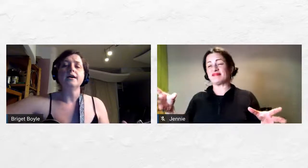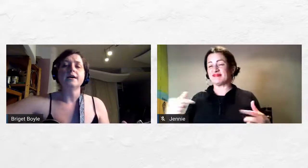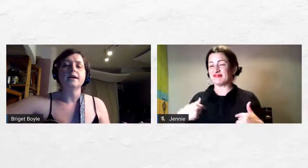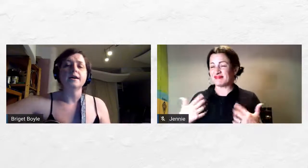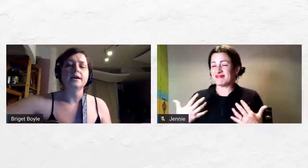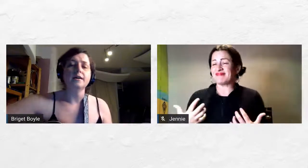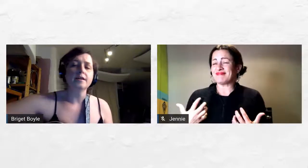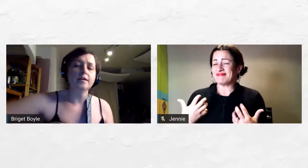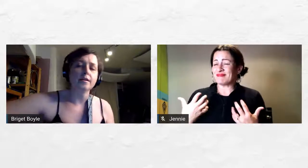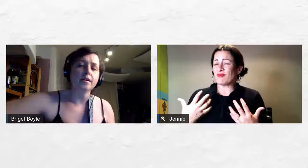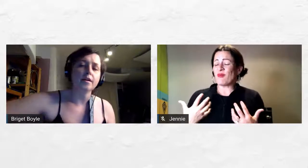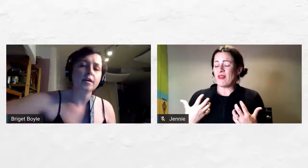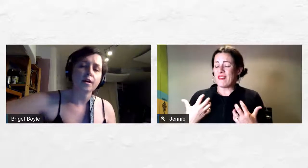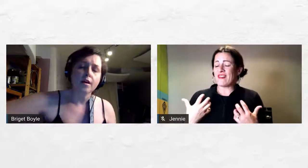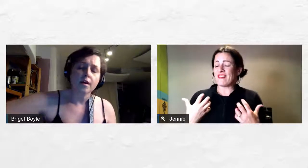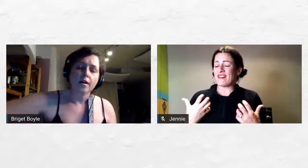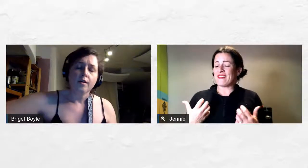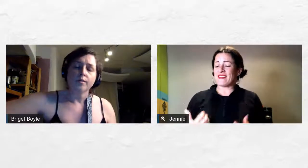I